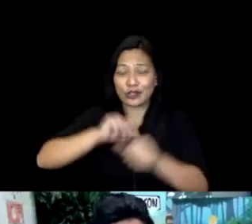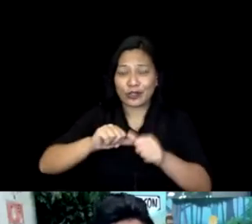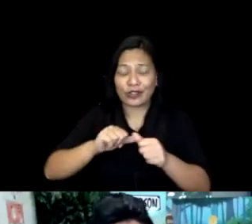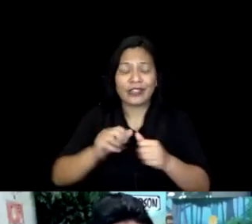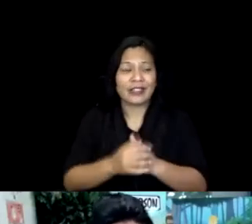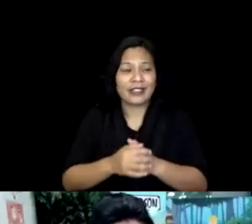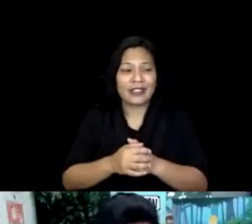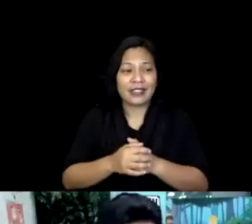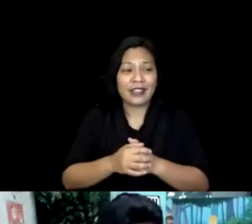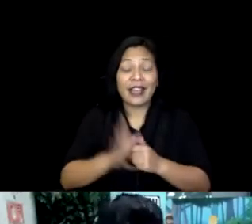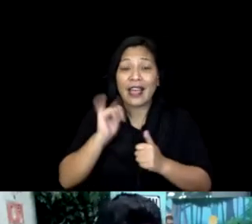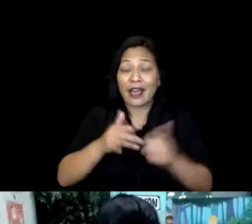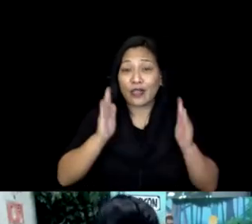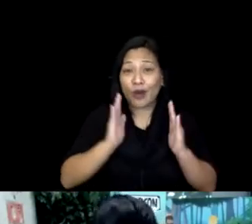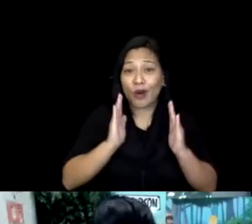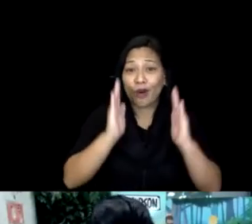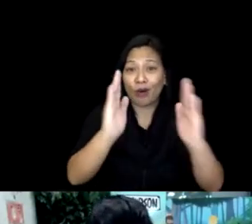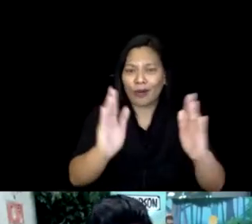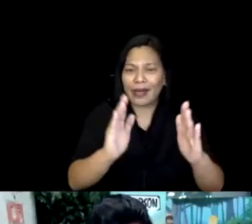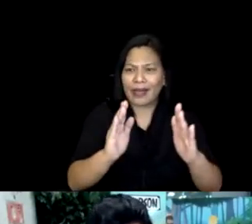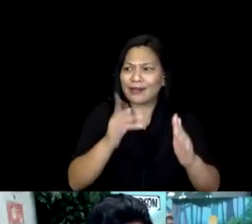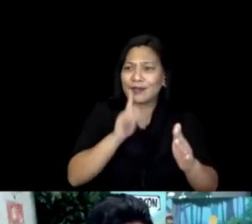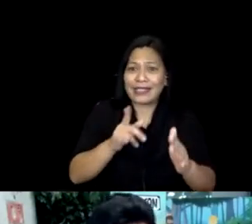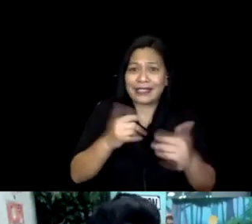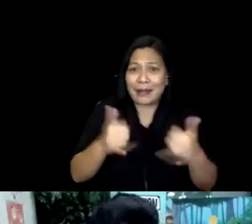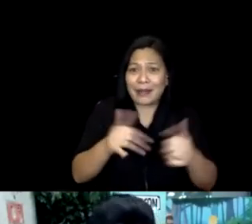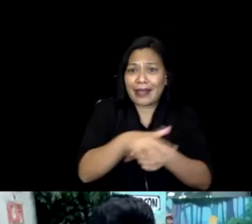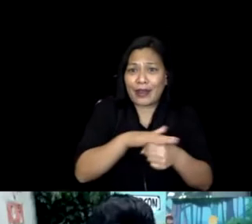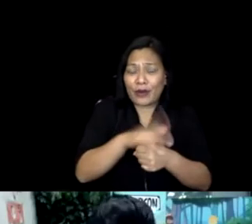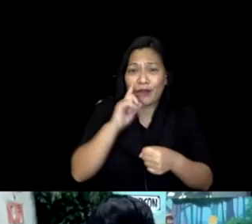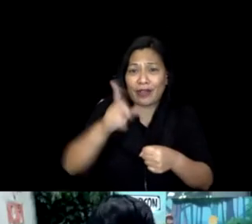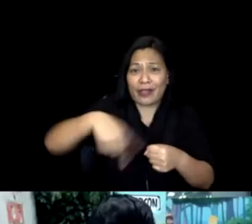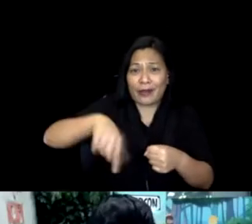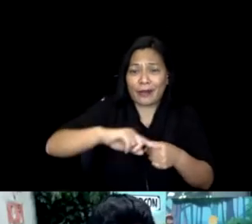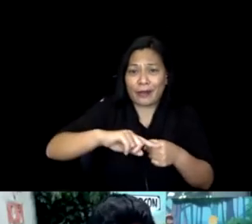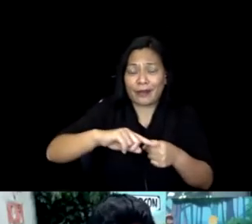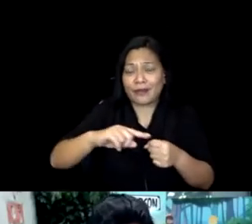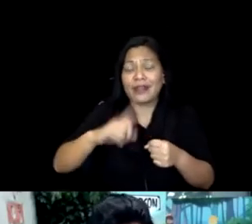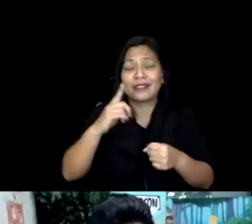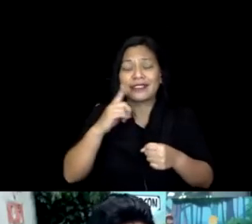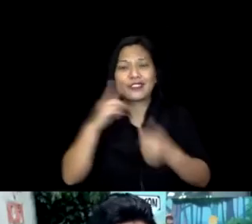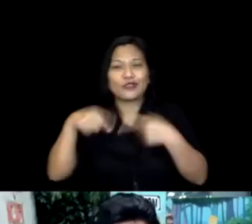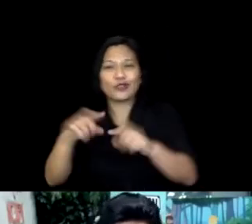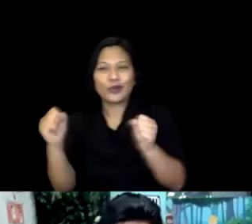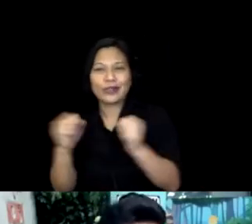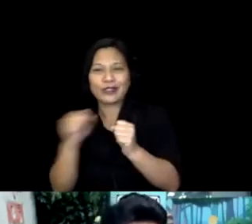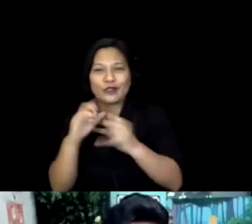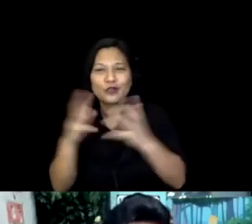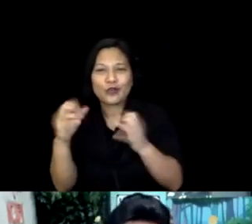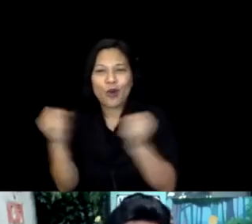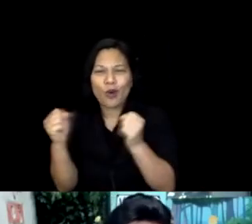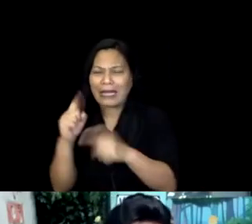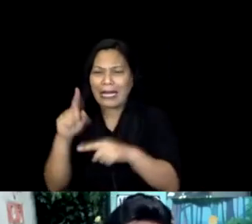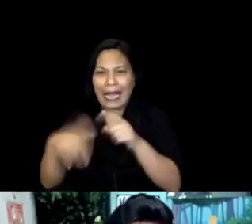hallway as a playground in the wintertime because it's too cold to be outside. So elements like